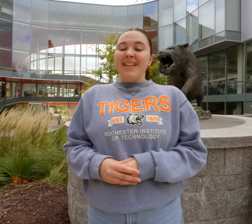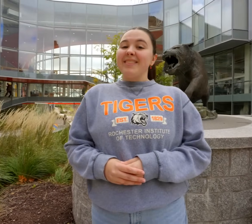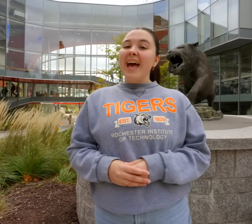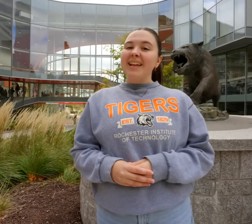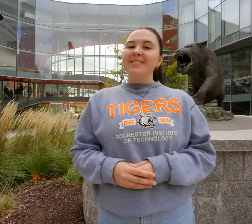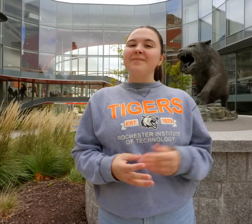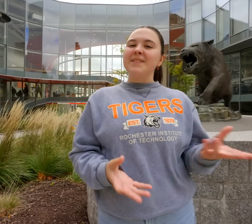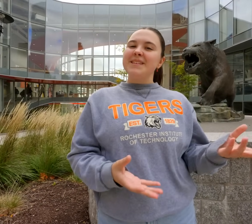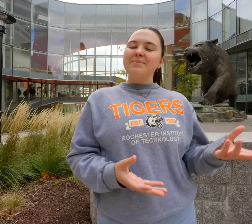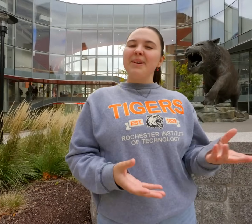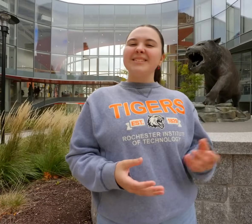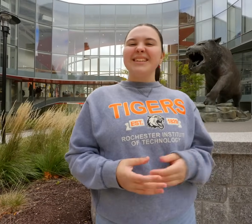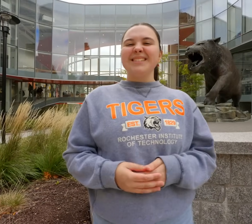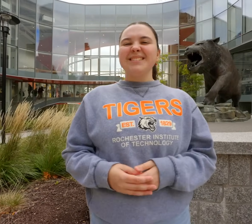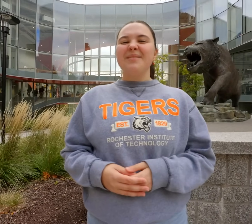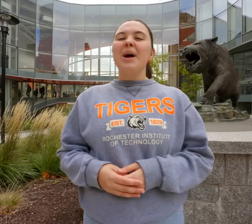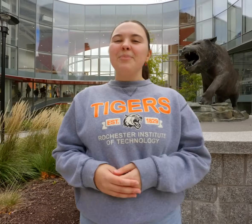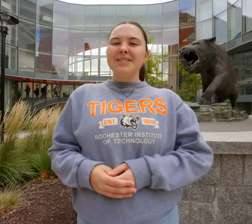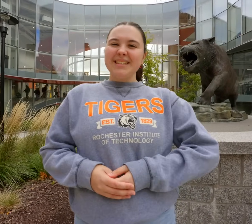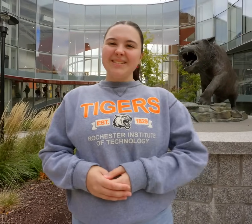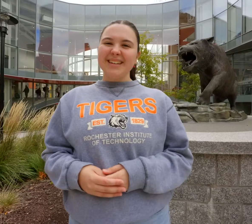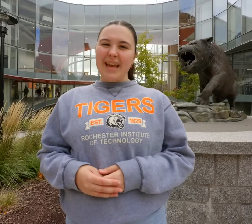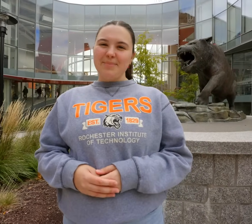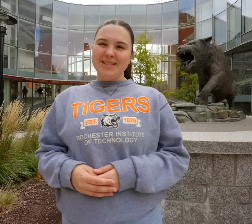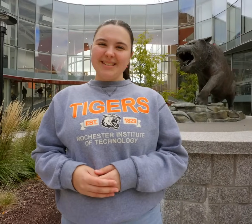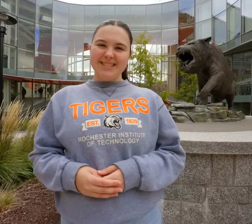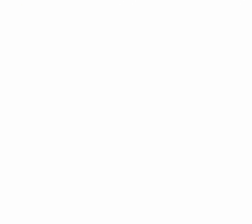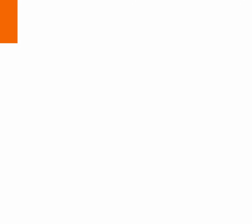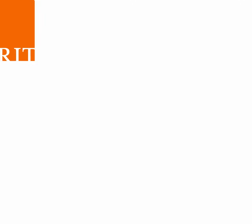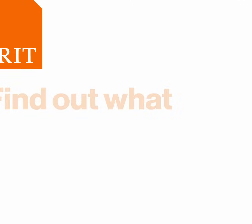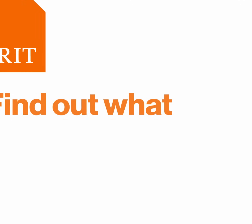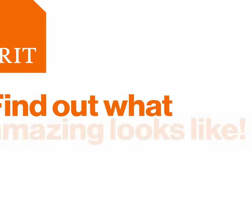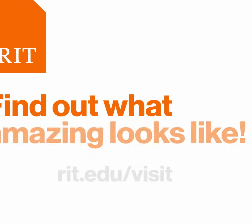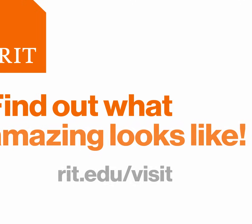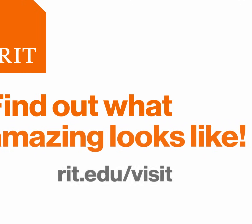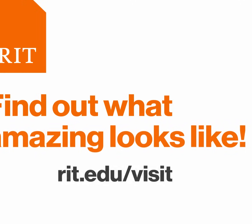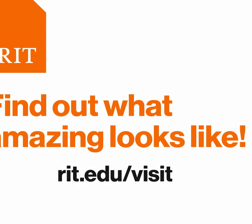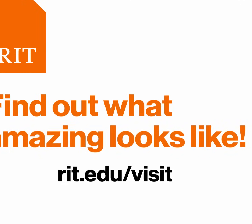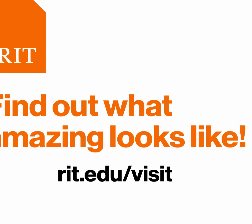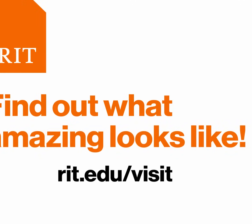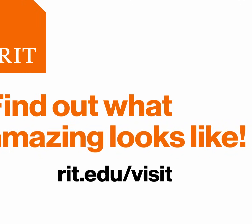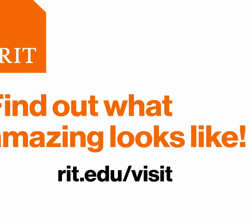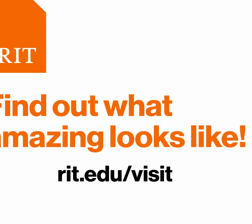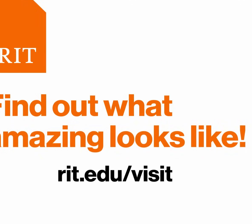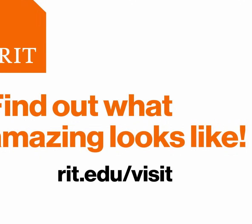environment. Then visit in person. We hope to see you on campus soon.